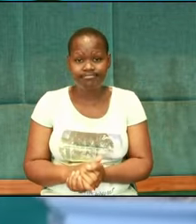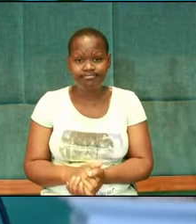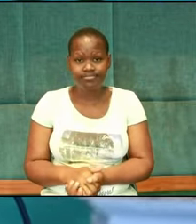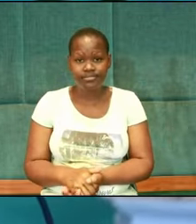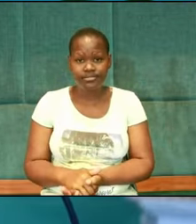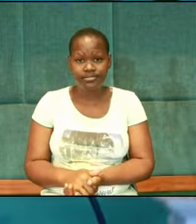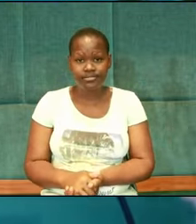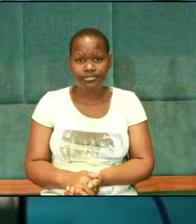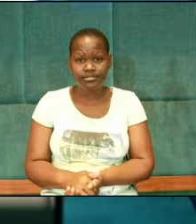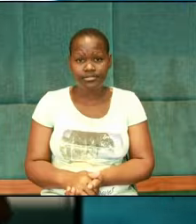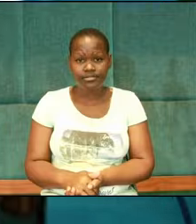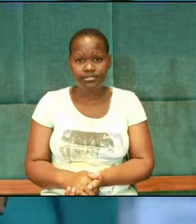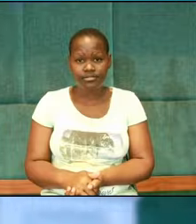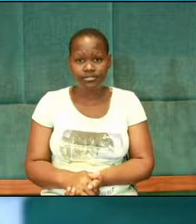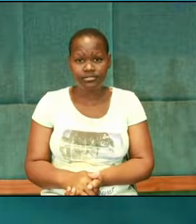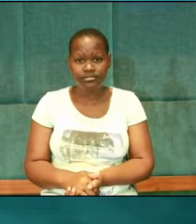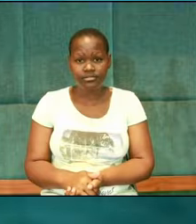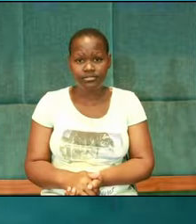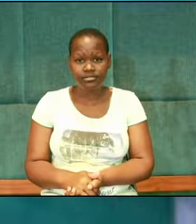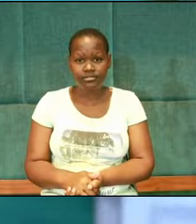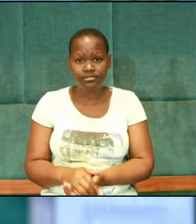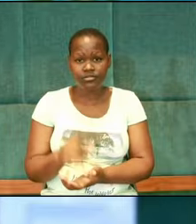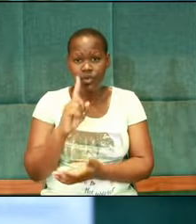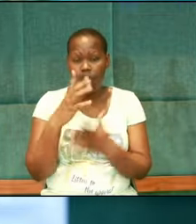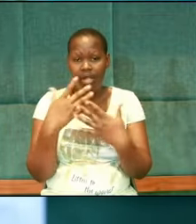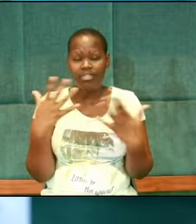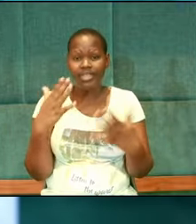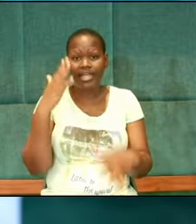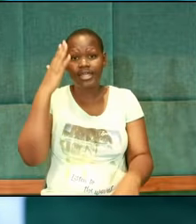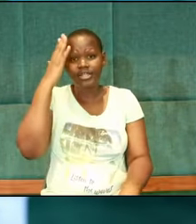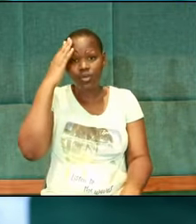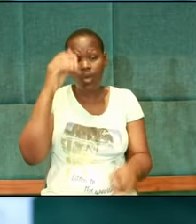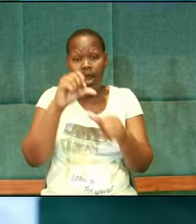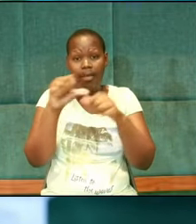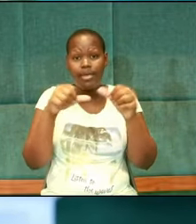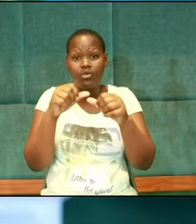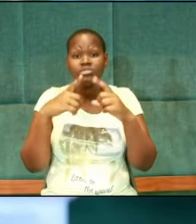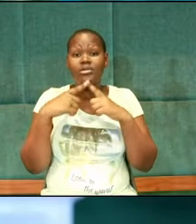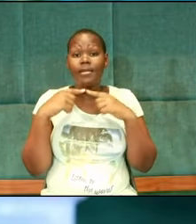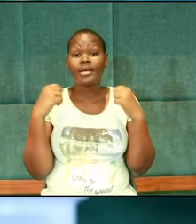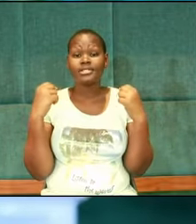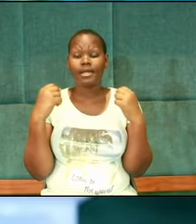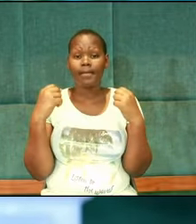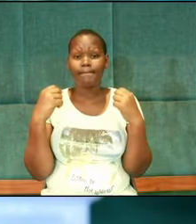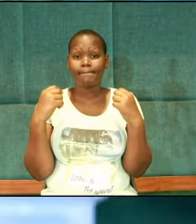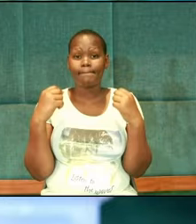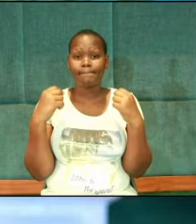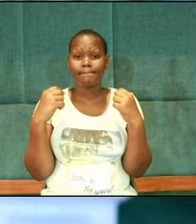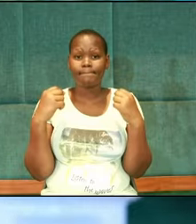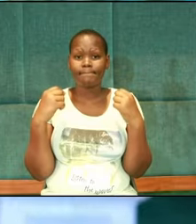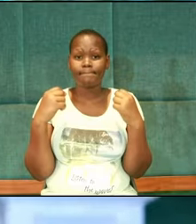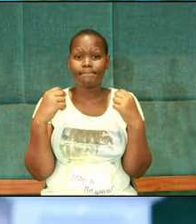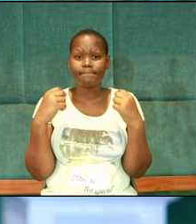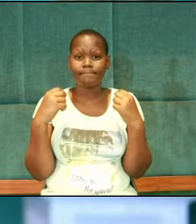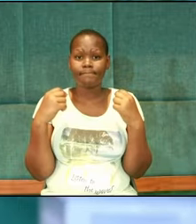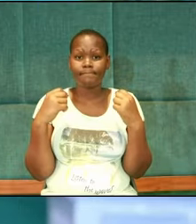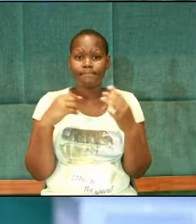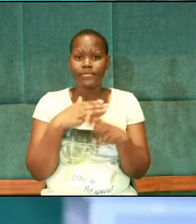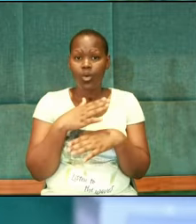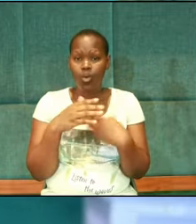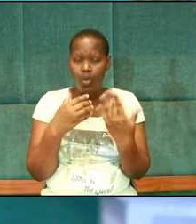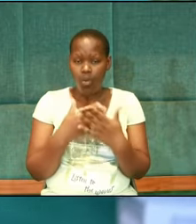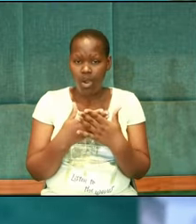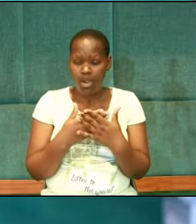Ooh. One thing you will know about your husband. all of a sudden, the fight is